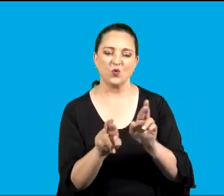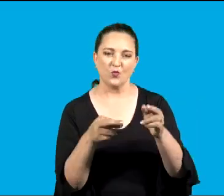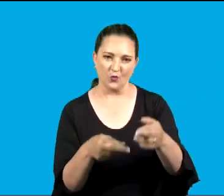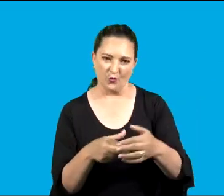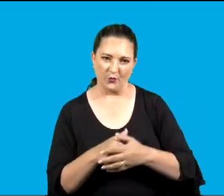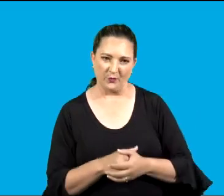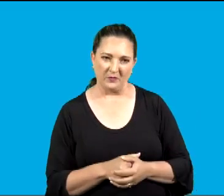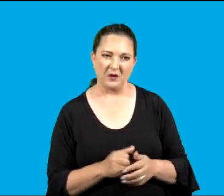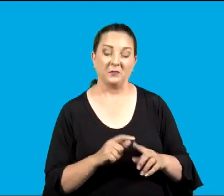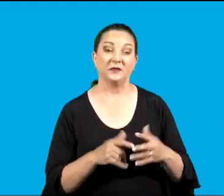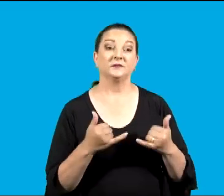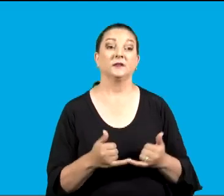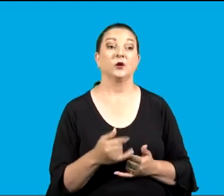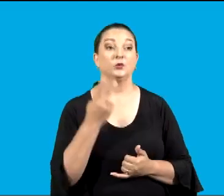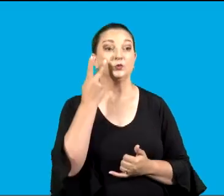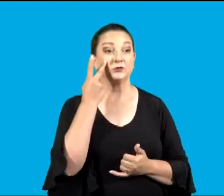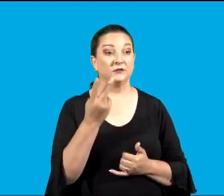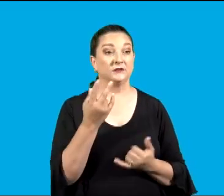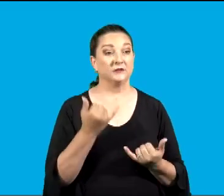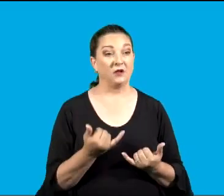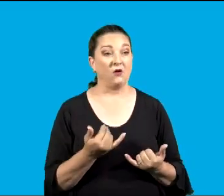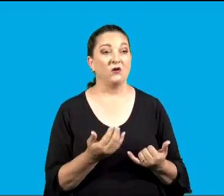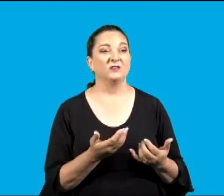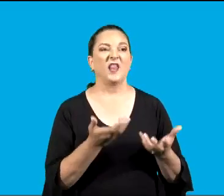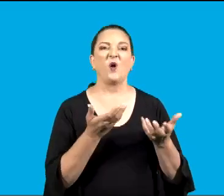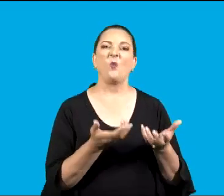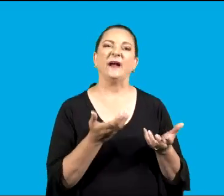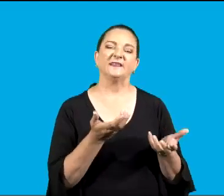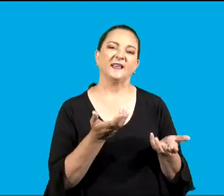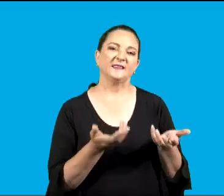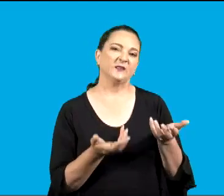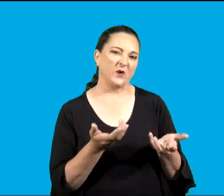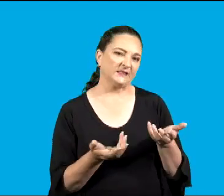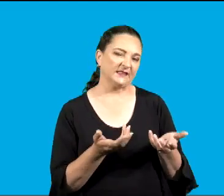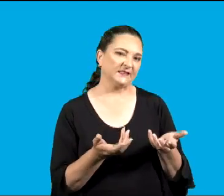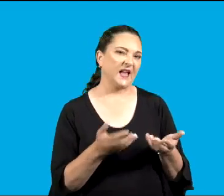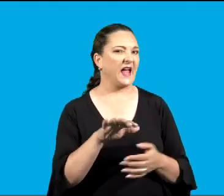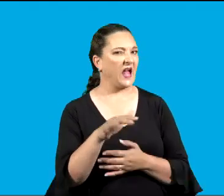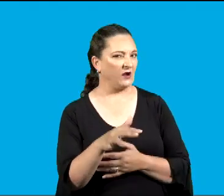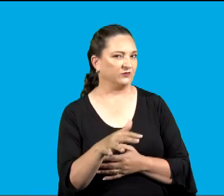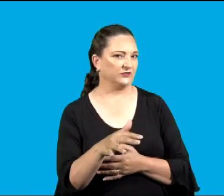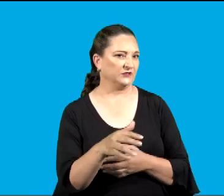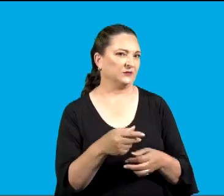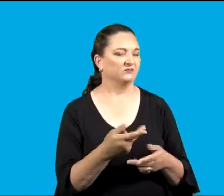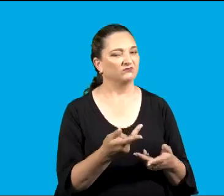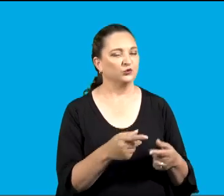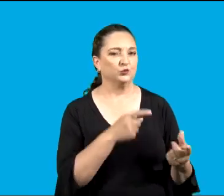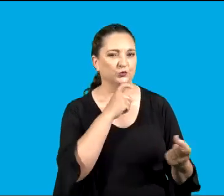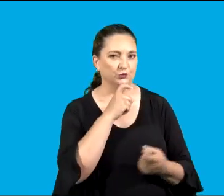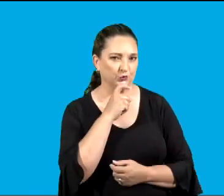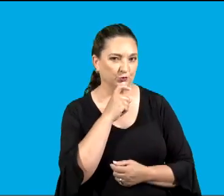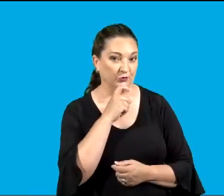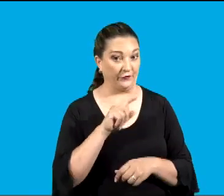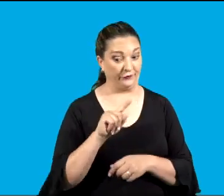The weighted average method is used to determine the value of the fabric. So we need to get the